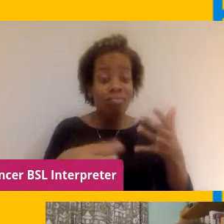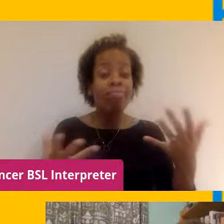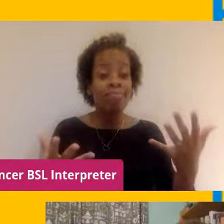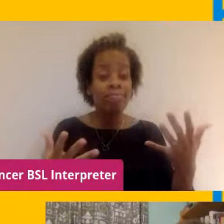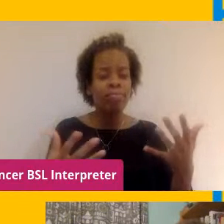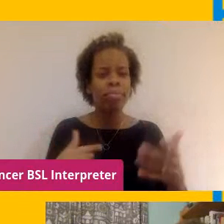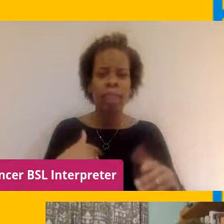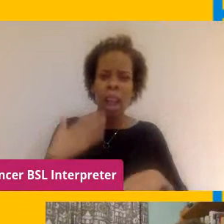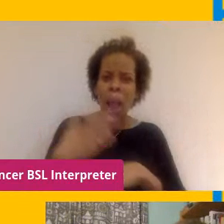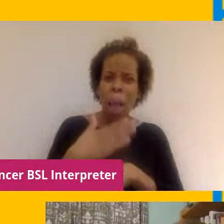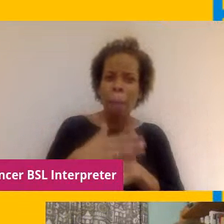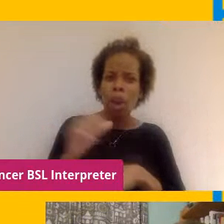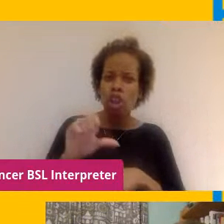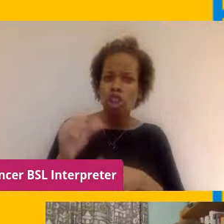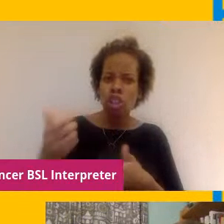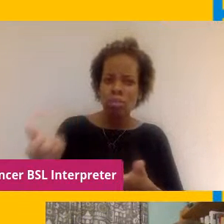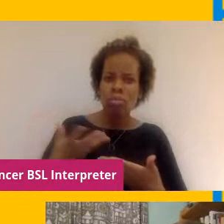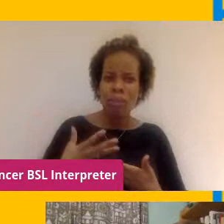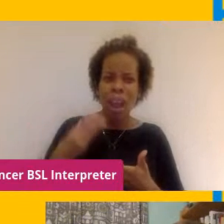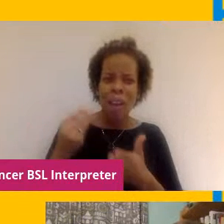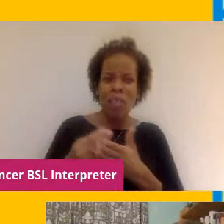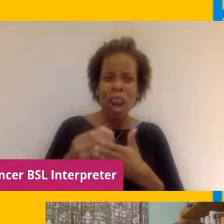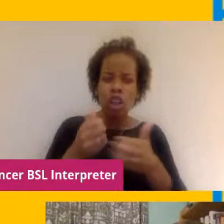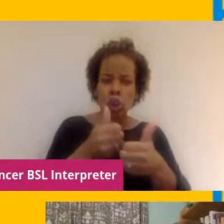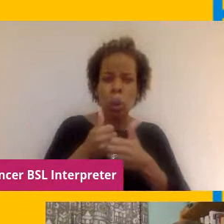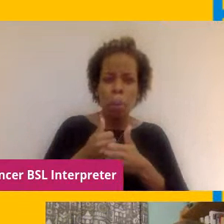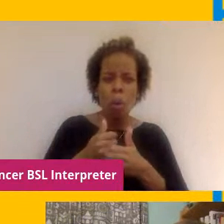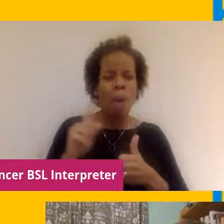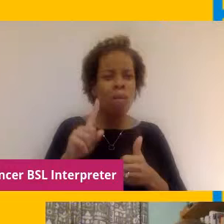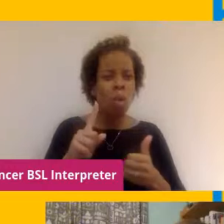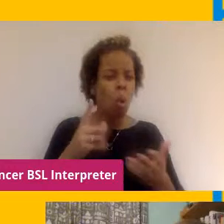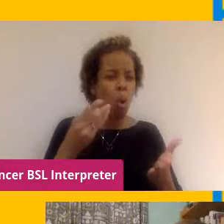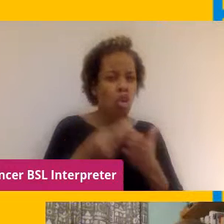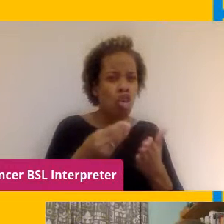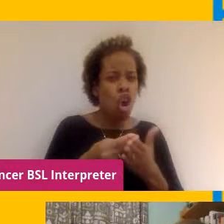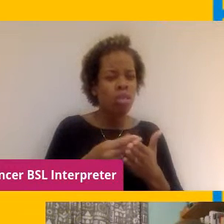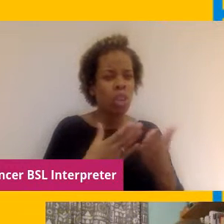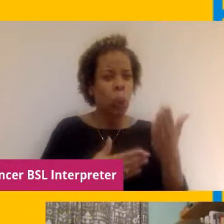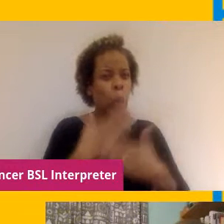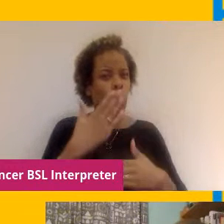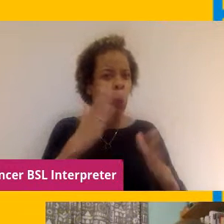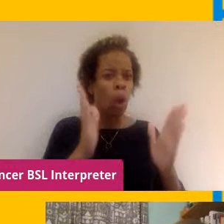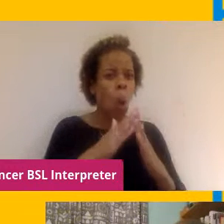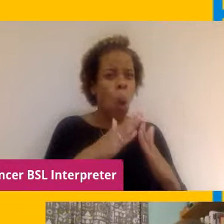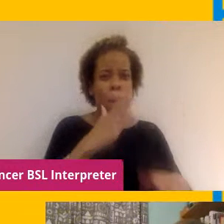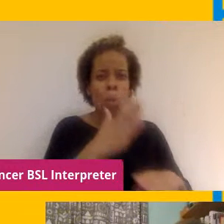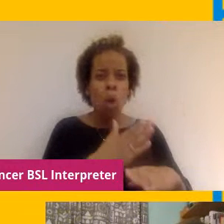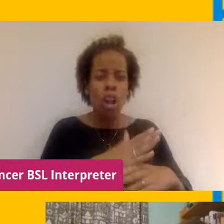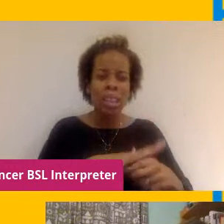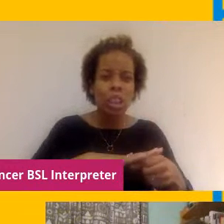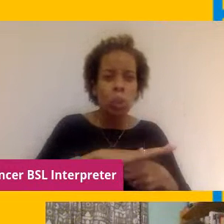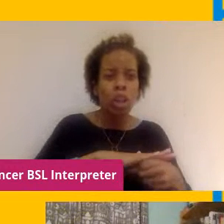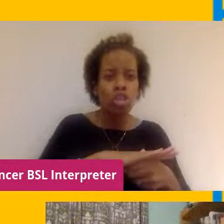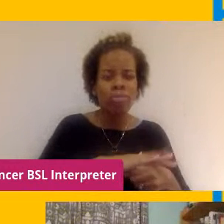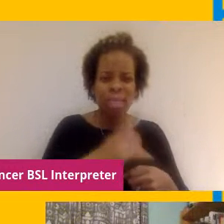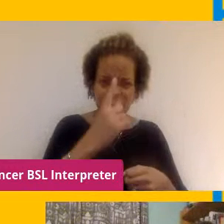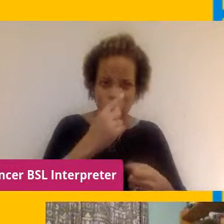be providing financial support for costs associated with our new at-home workplace? So if you can